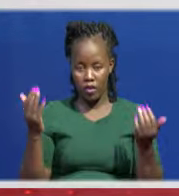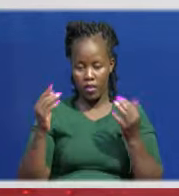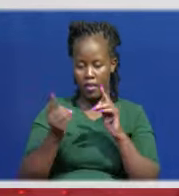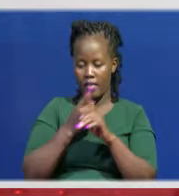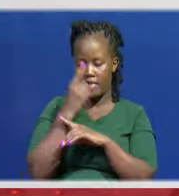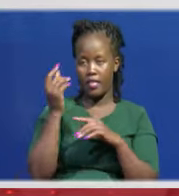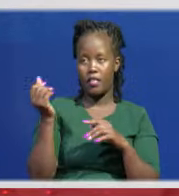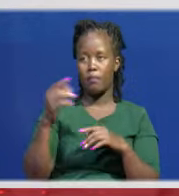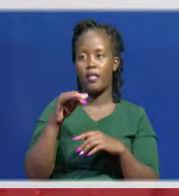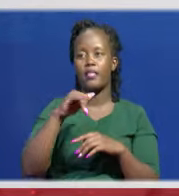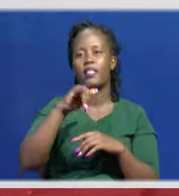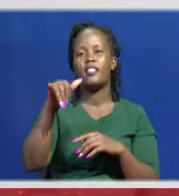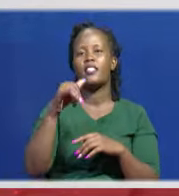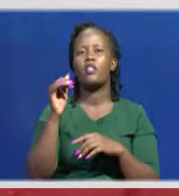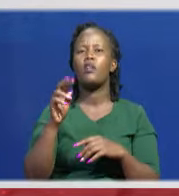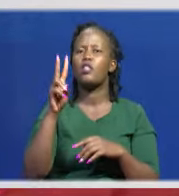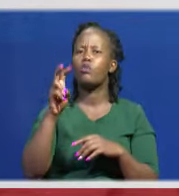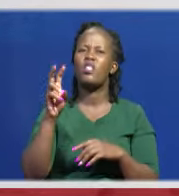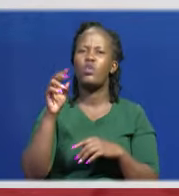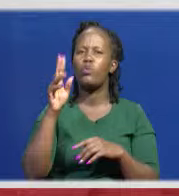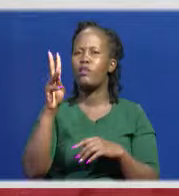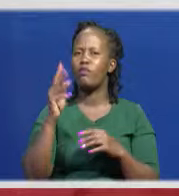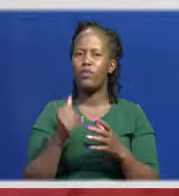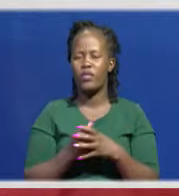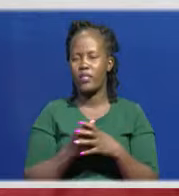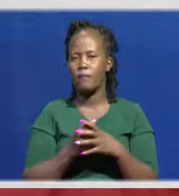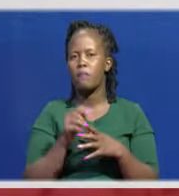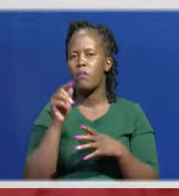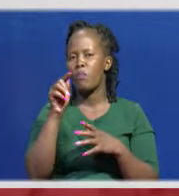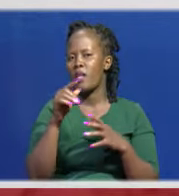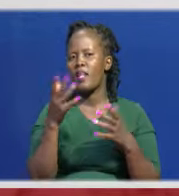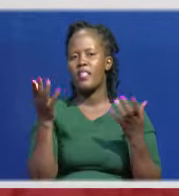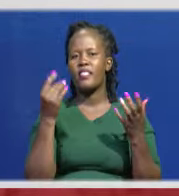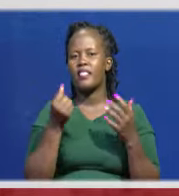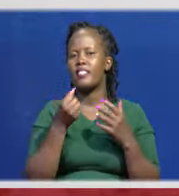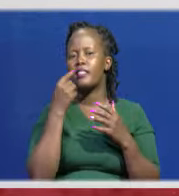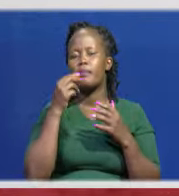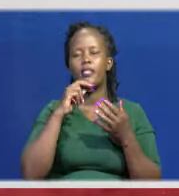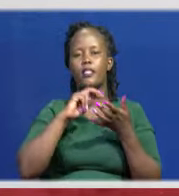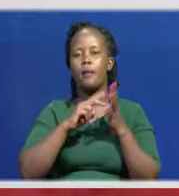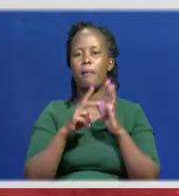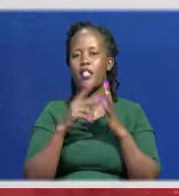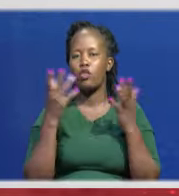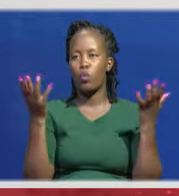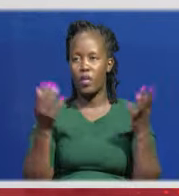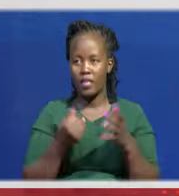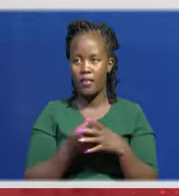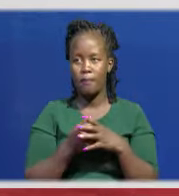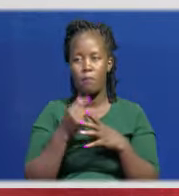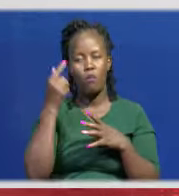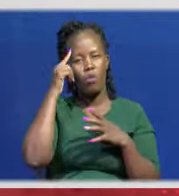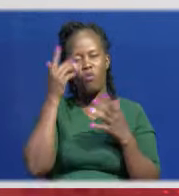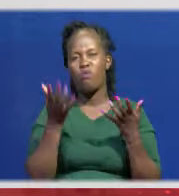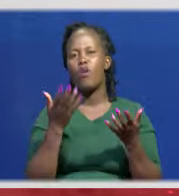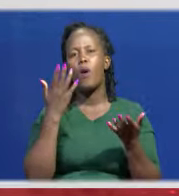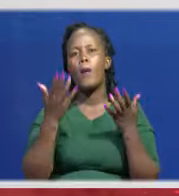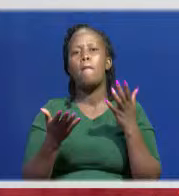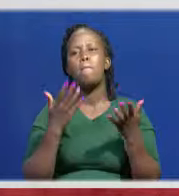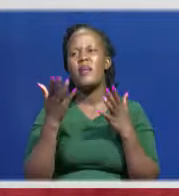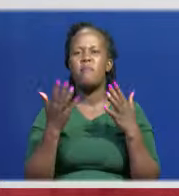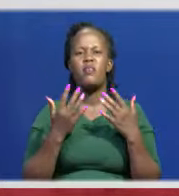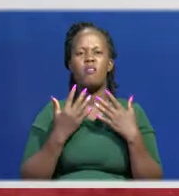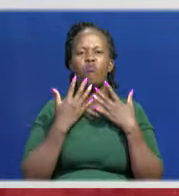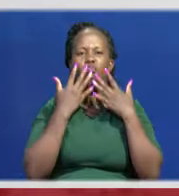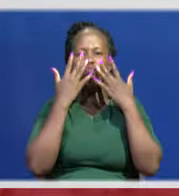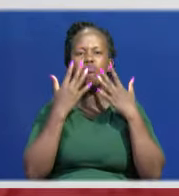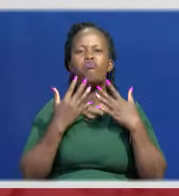January 2024. Mm-hmm. So what does short course treatment look like? Typically for pulmonary or some other